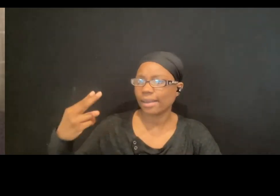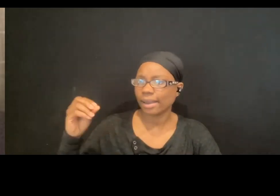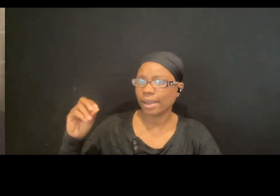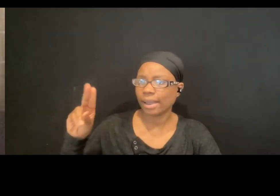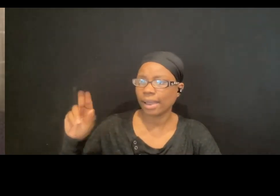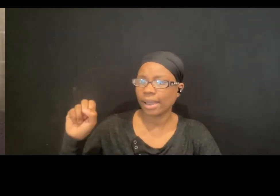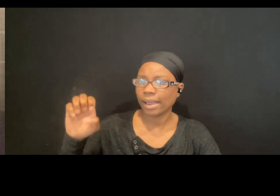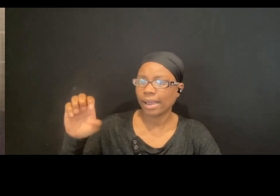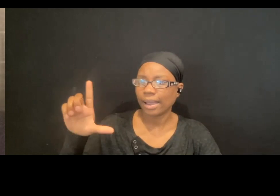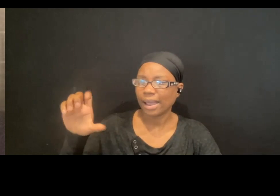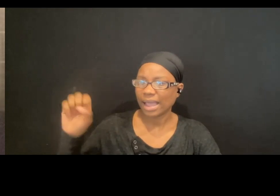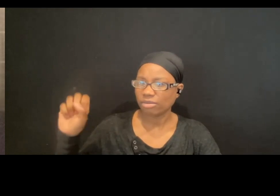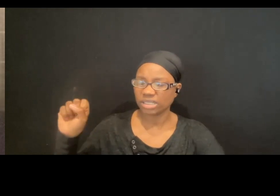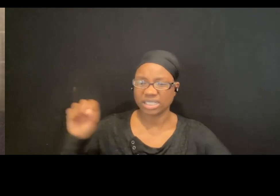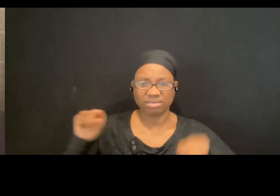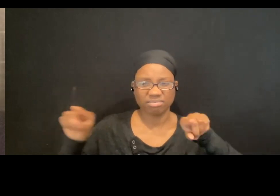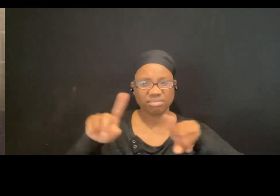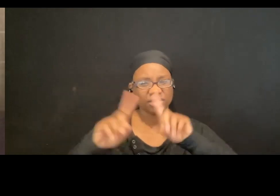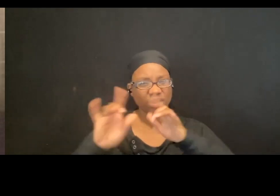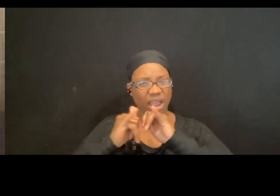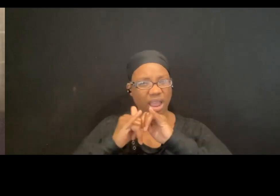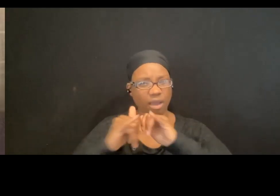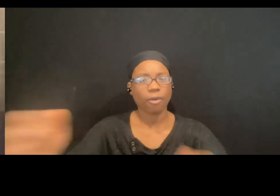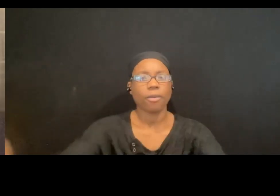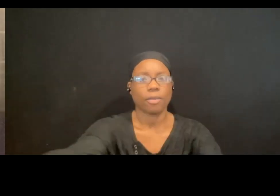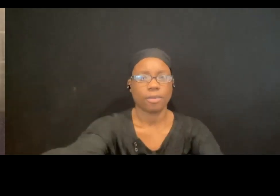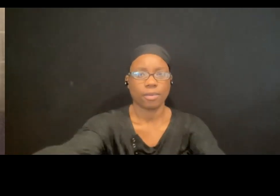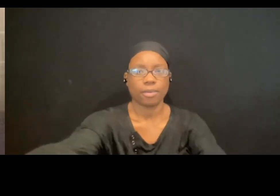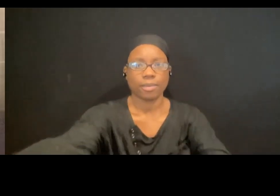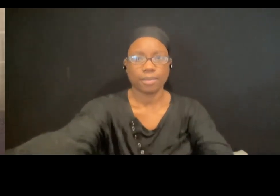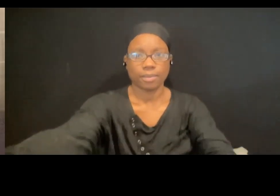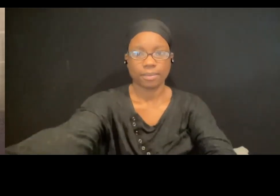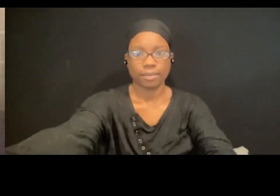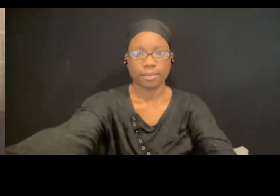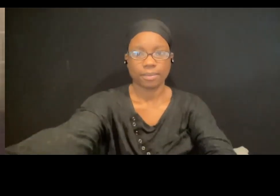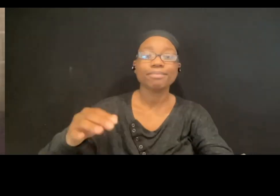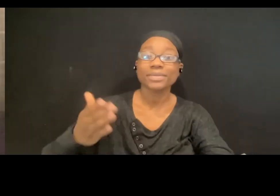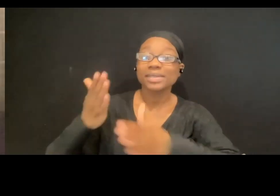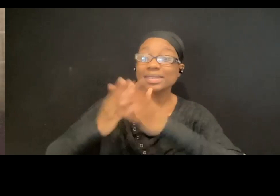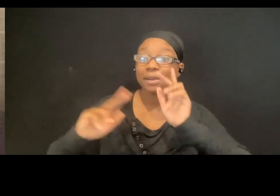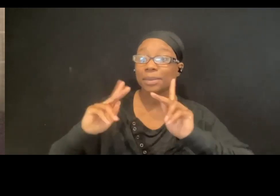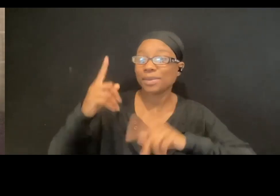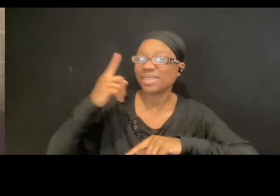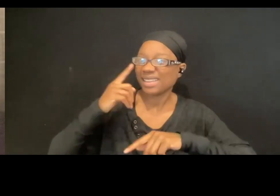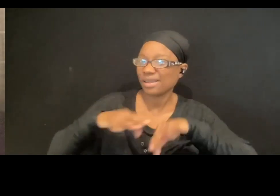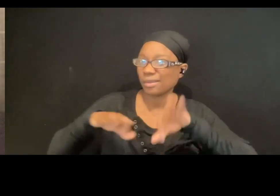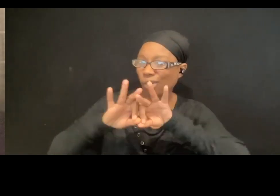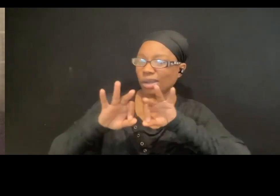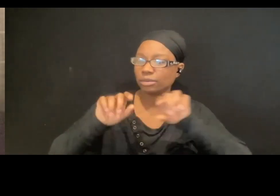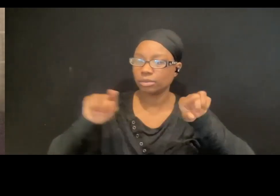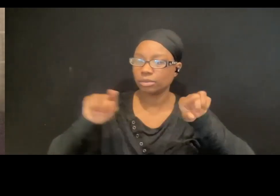home, or one of the things that people say who think that it's important to make that distinction, is that